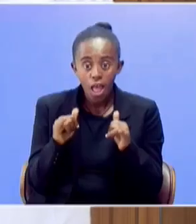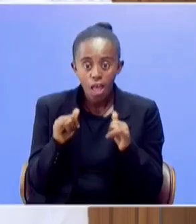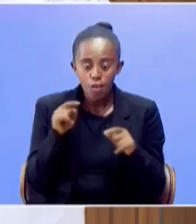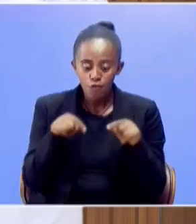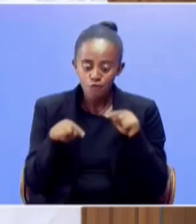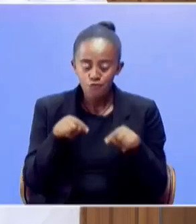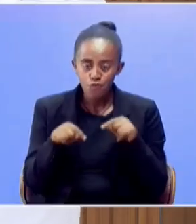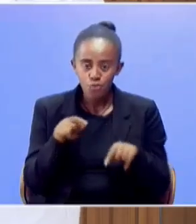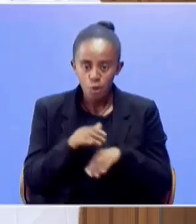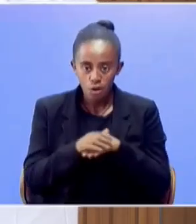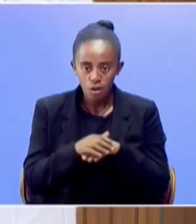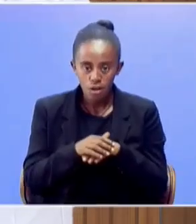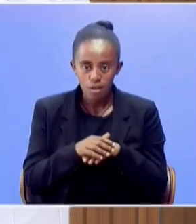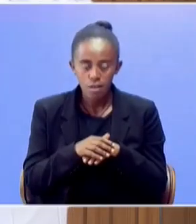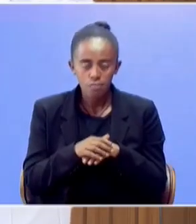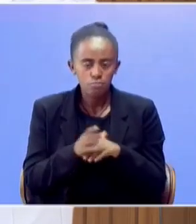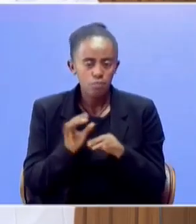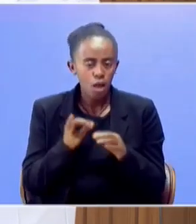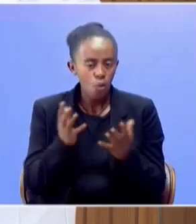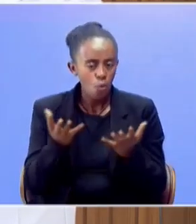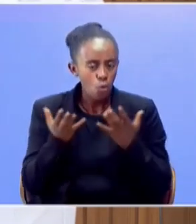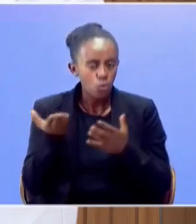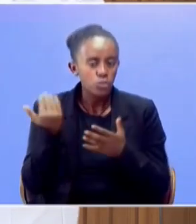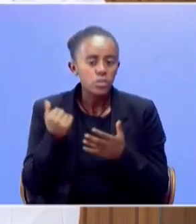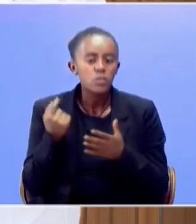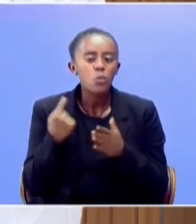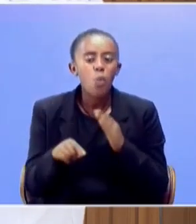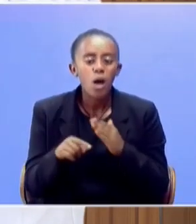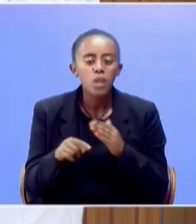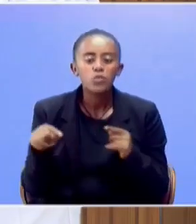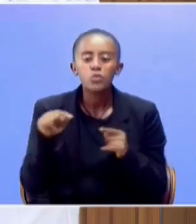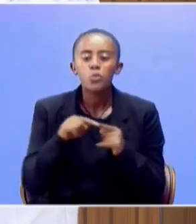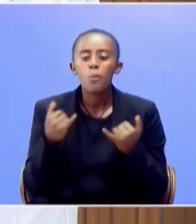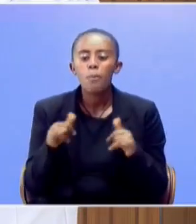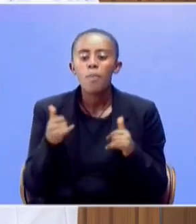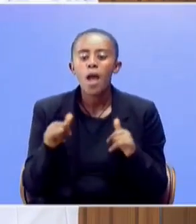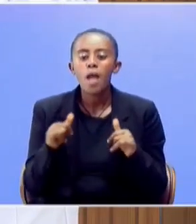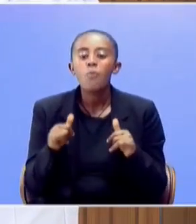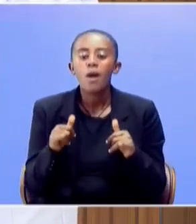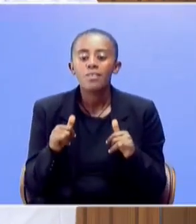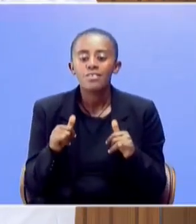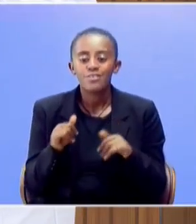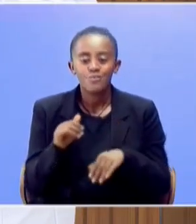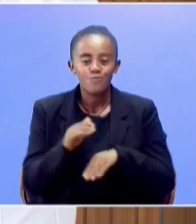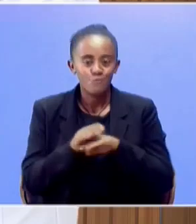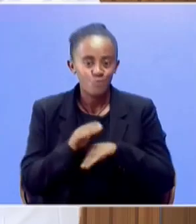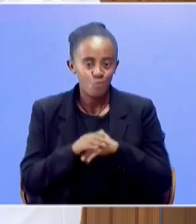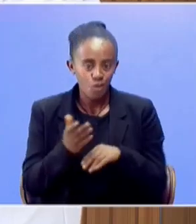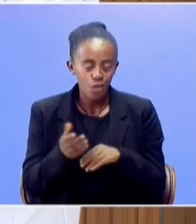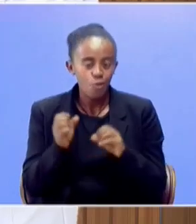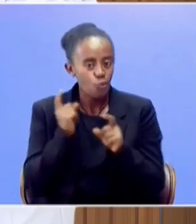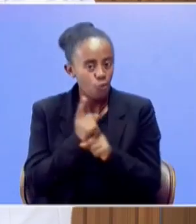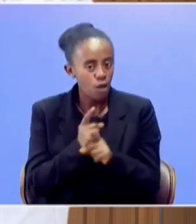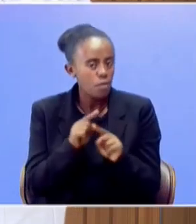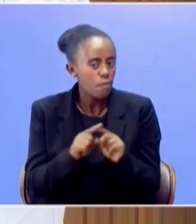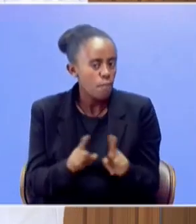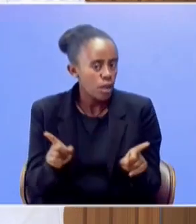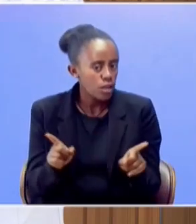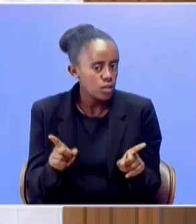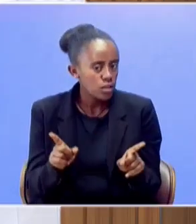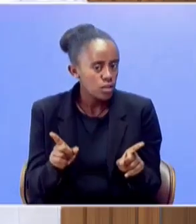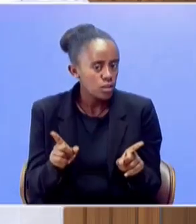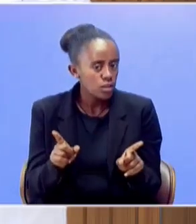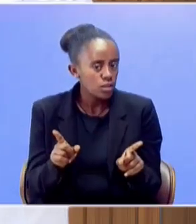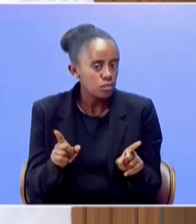football, okay? I wanted what? To play football. All right. But, oh,